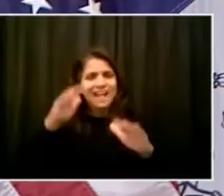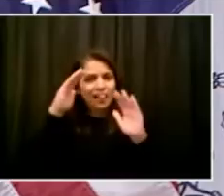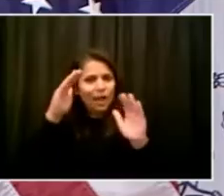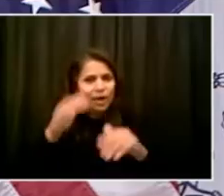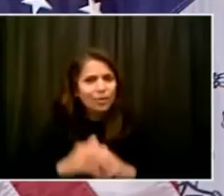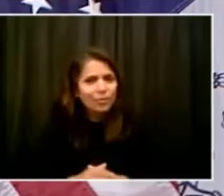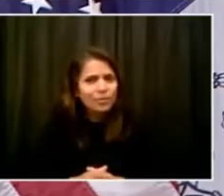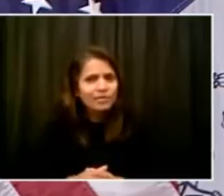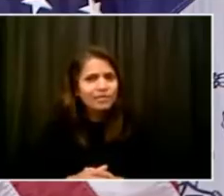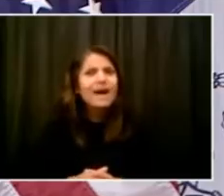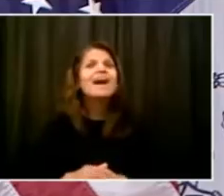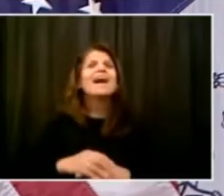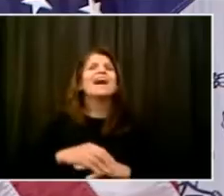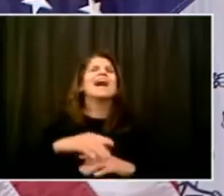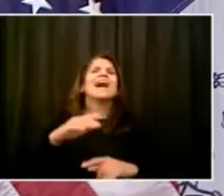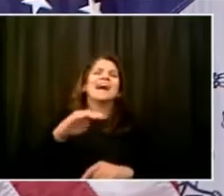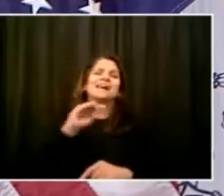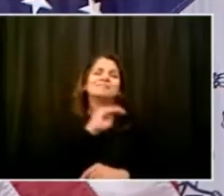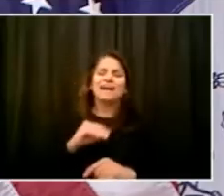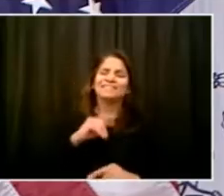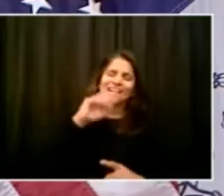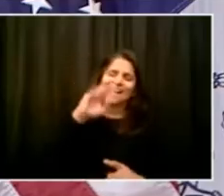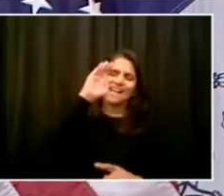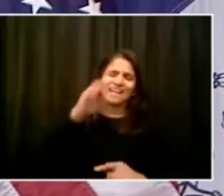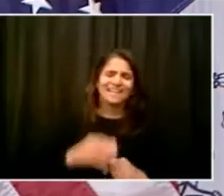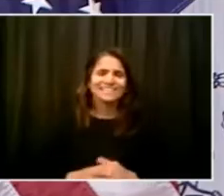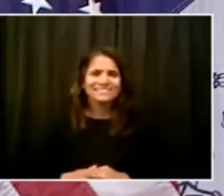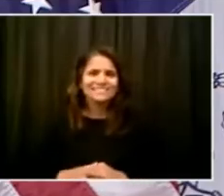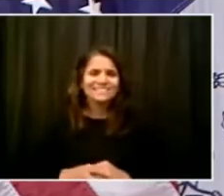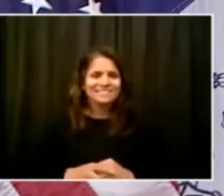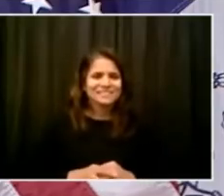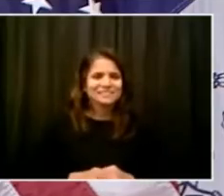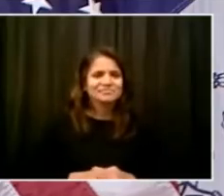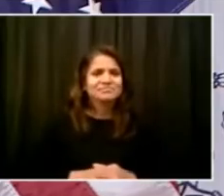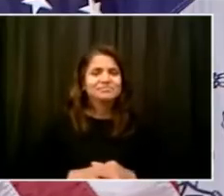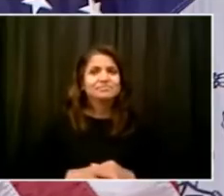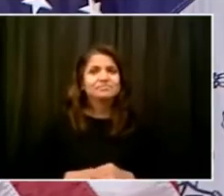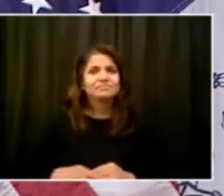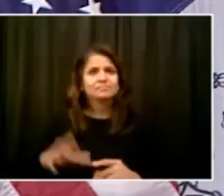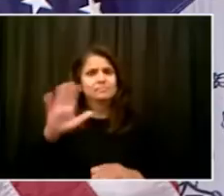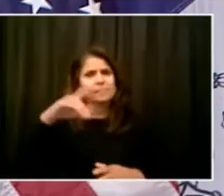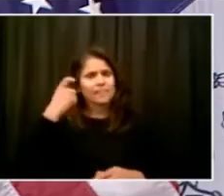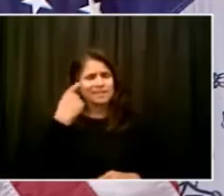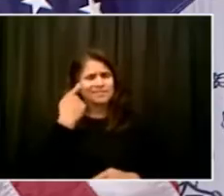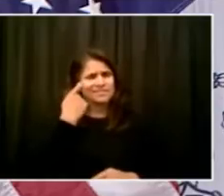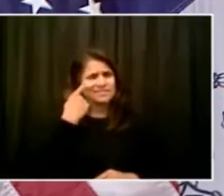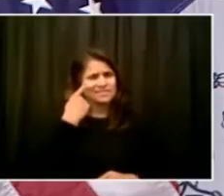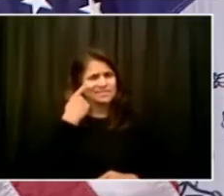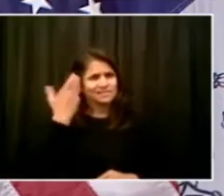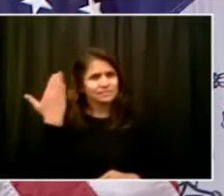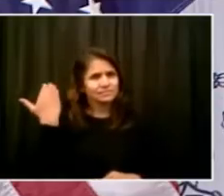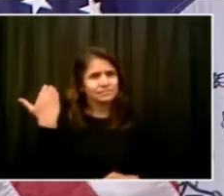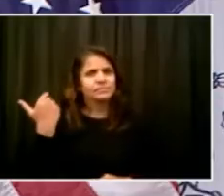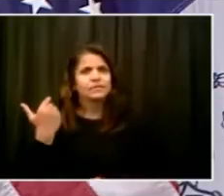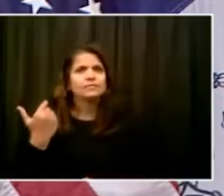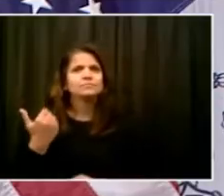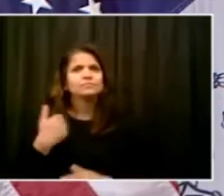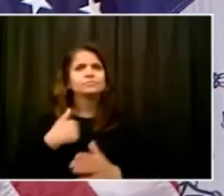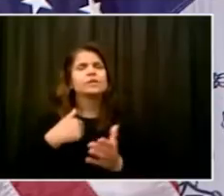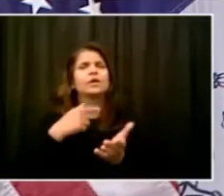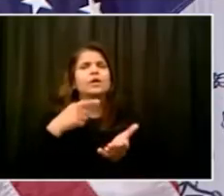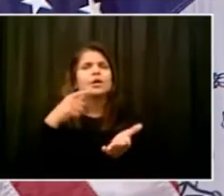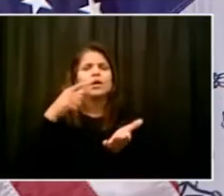question is that we recently did a segment in depth on nursing homes, and the takeaways from it were that the